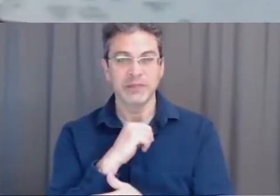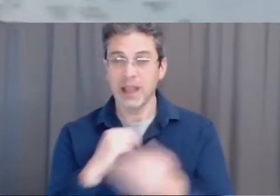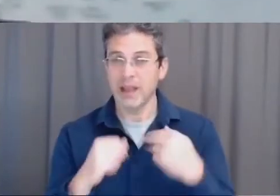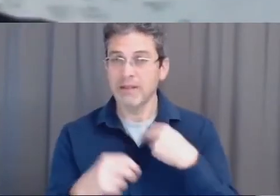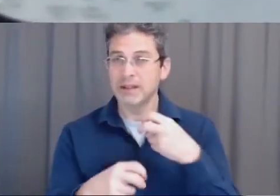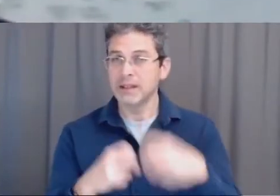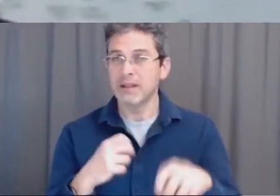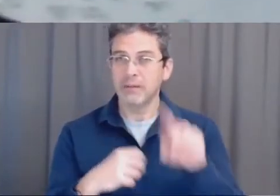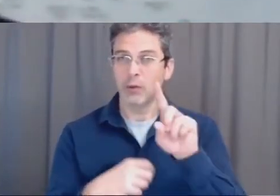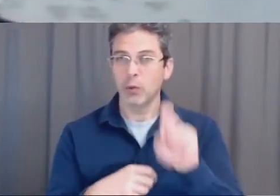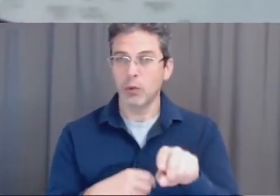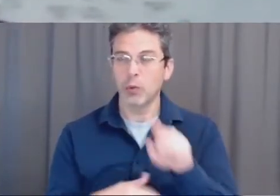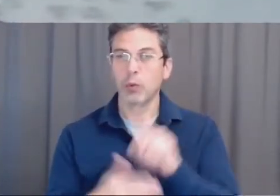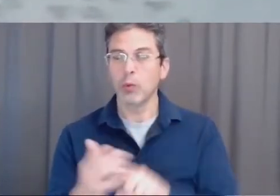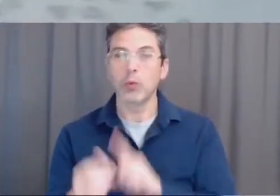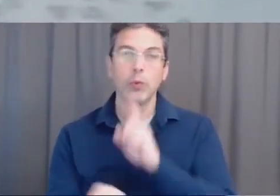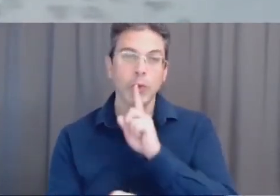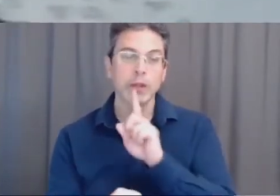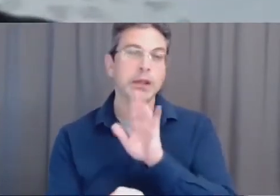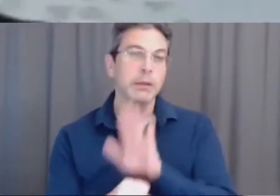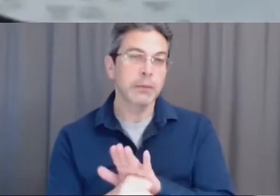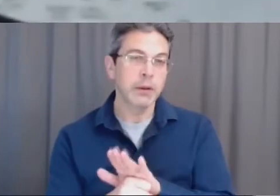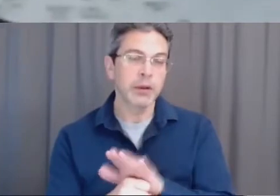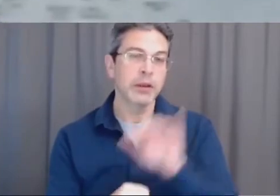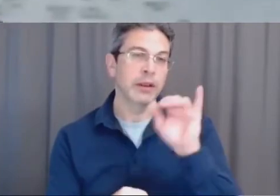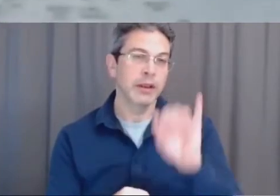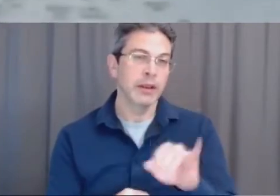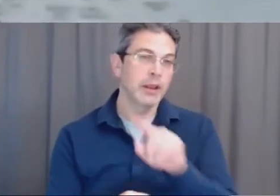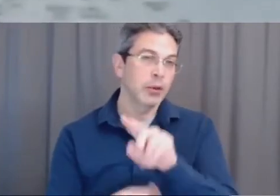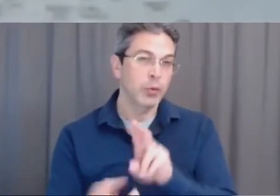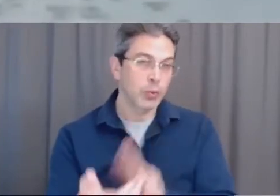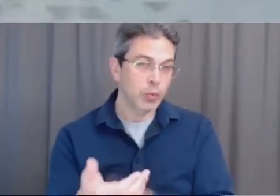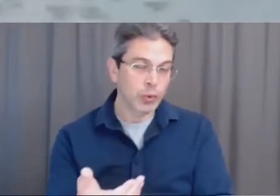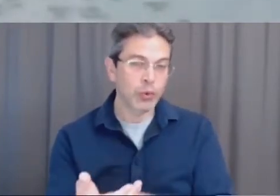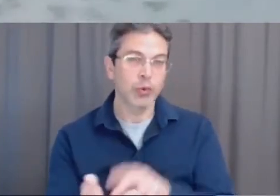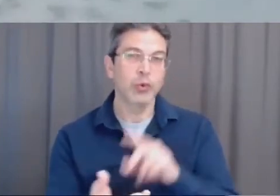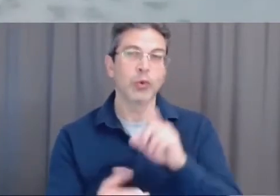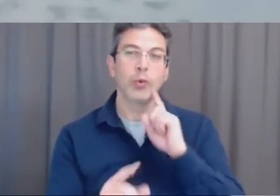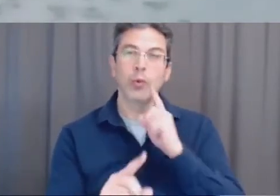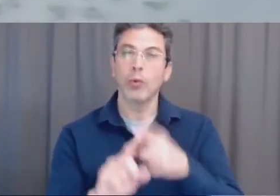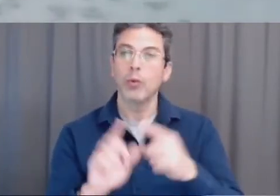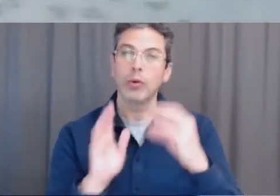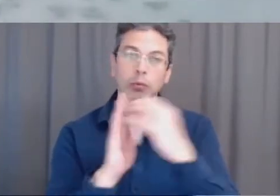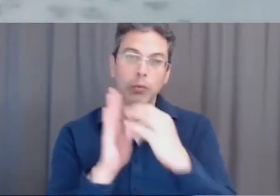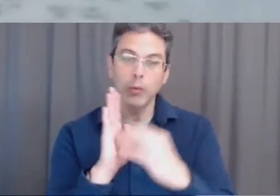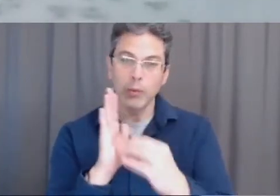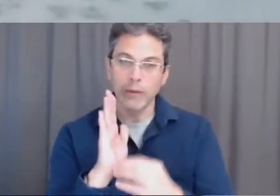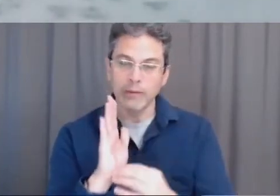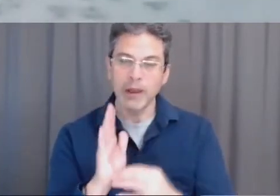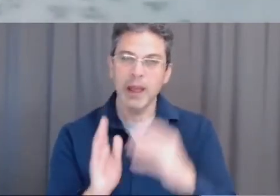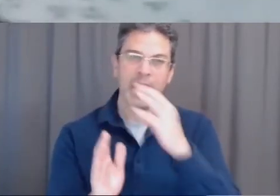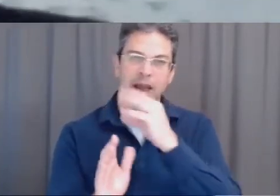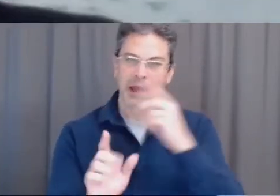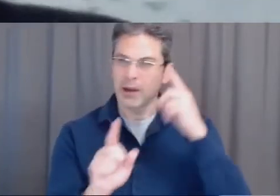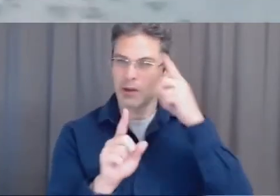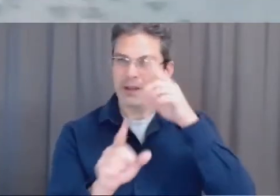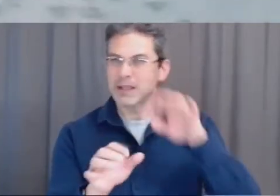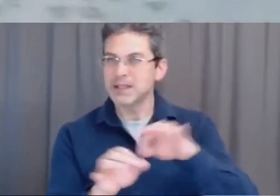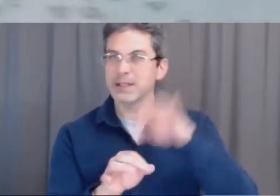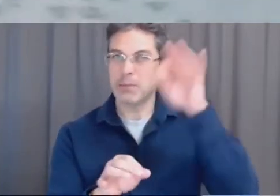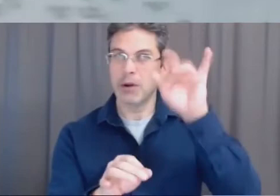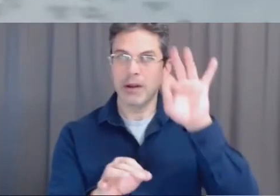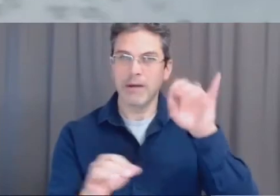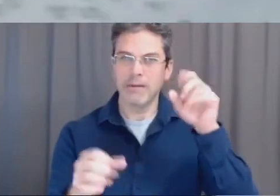the real commitment to the Arms Trade Treaty, to the provisions, to the spirit, to the obligations of a multilateral regime that will